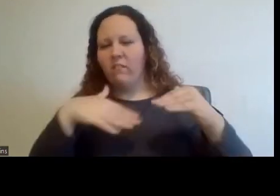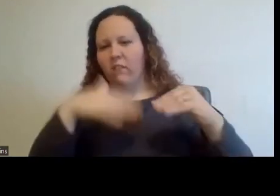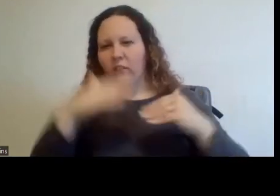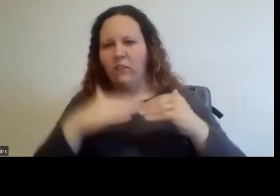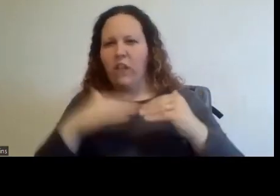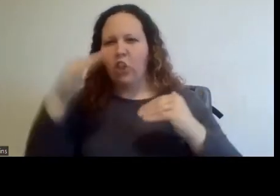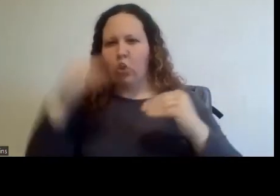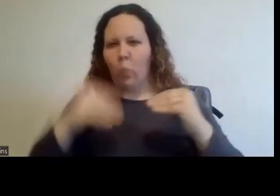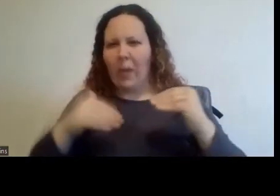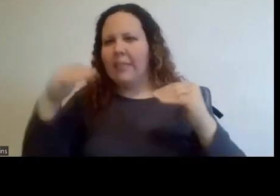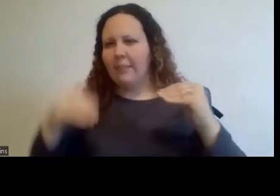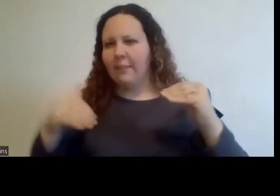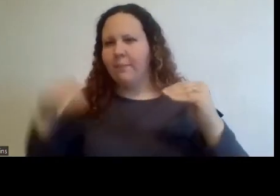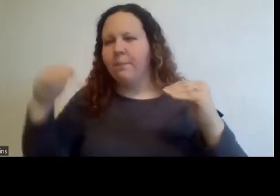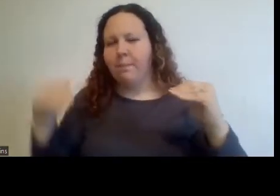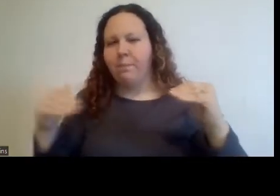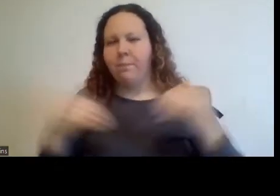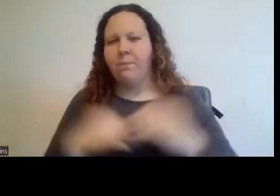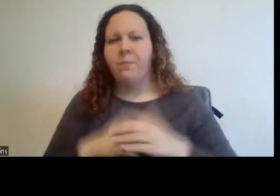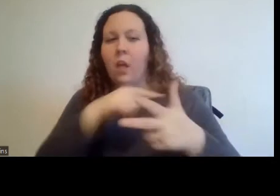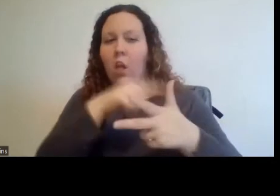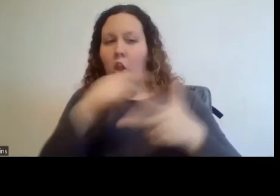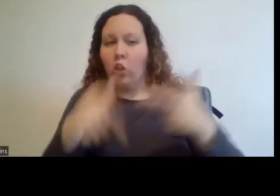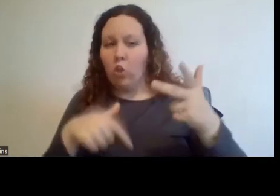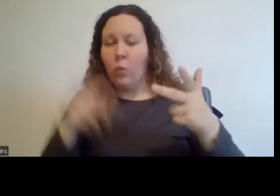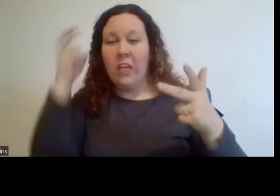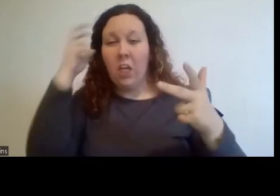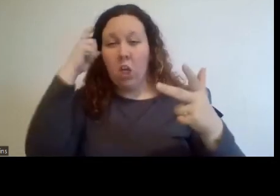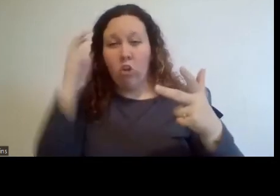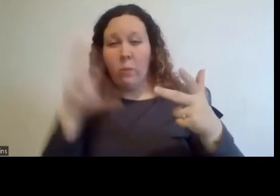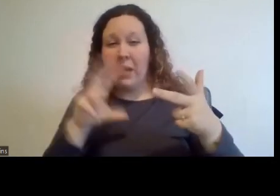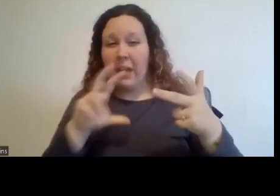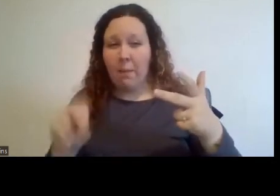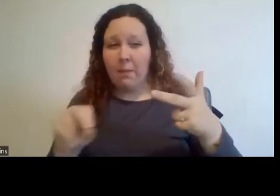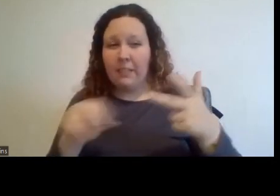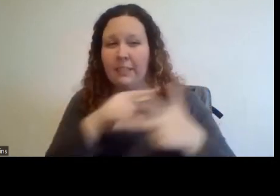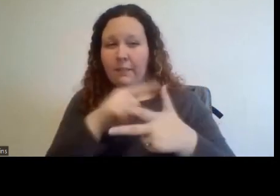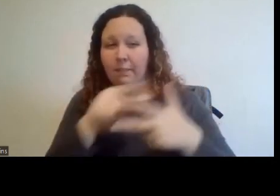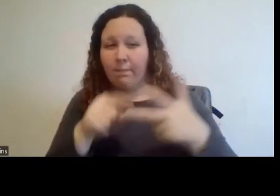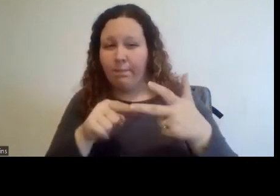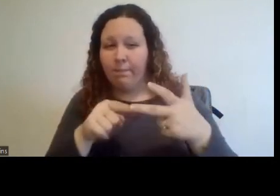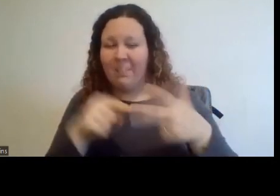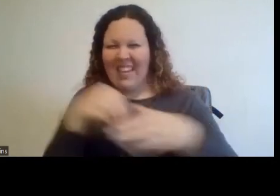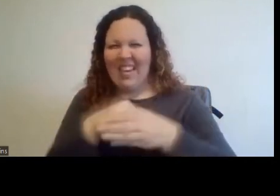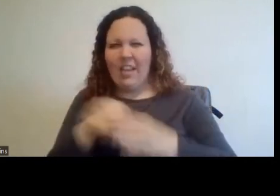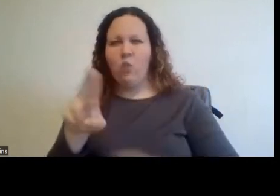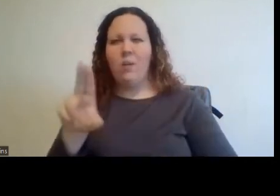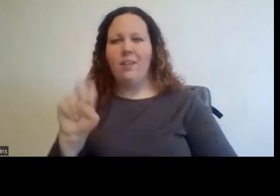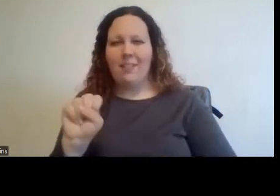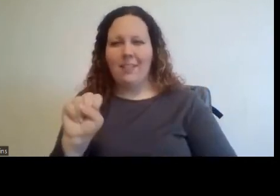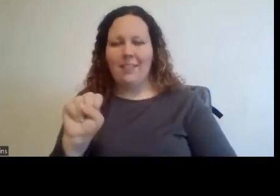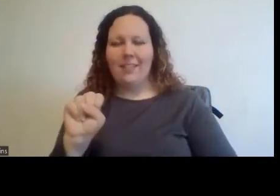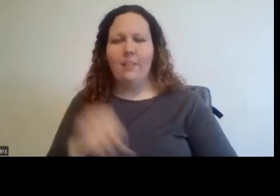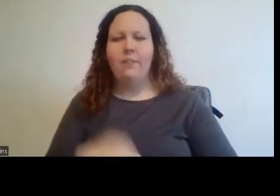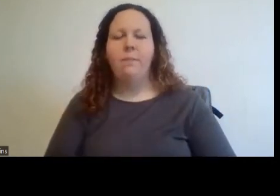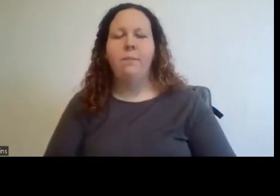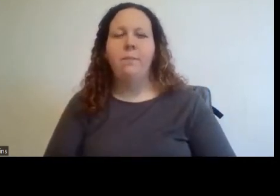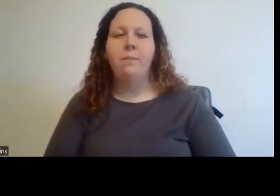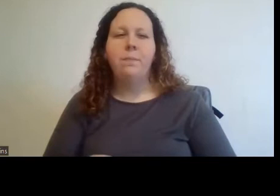Those are the 3 cochlear implant companies in the United States.